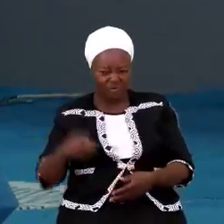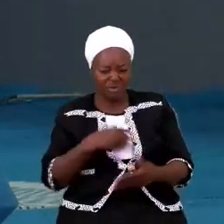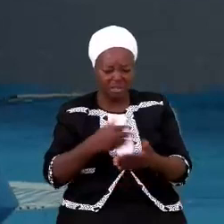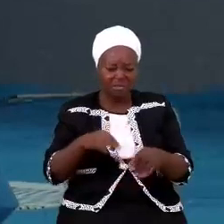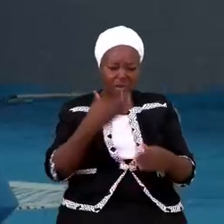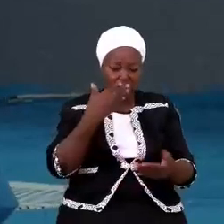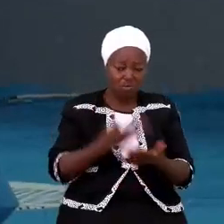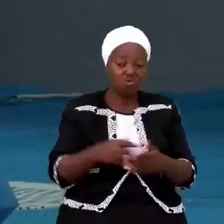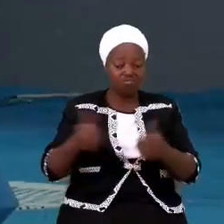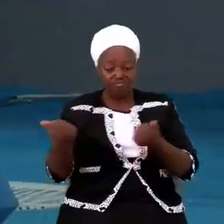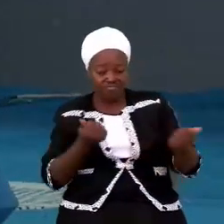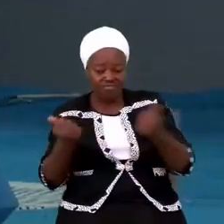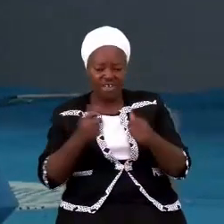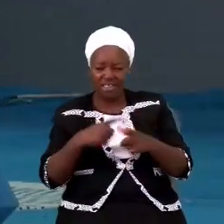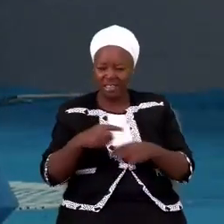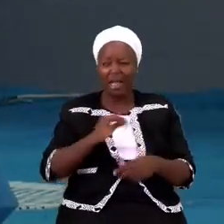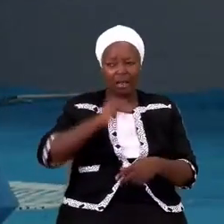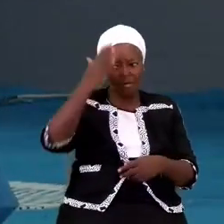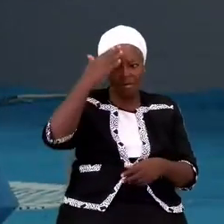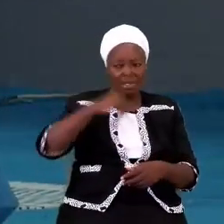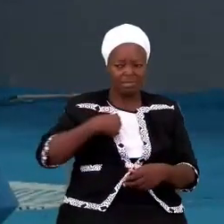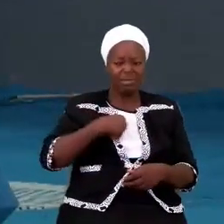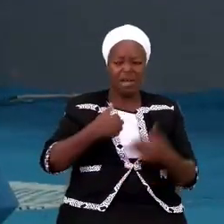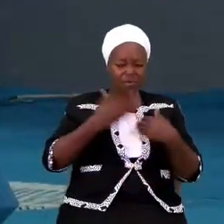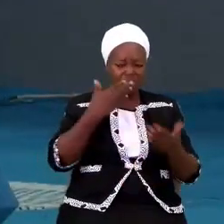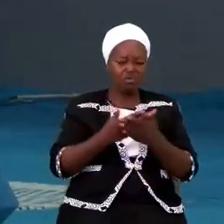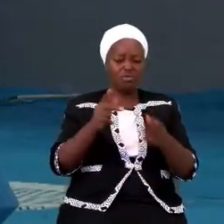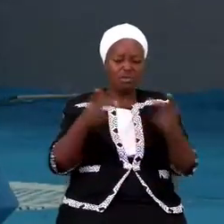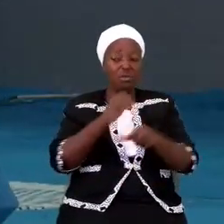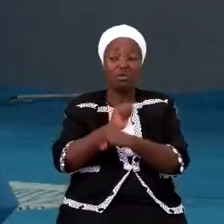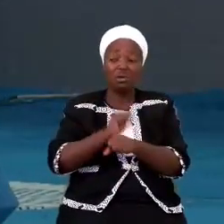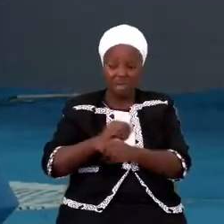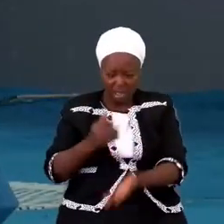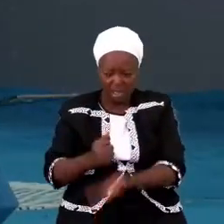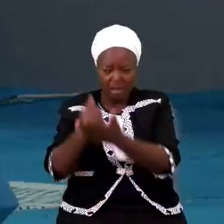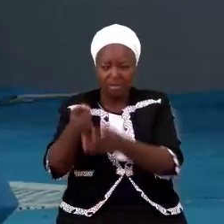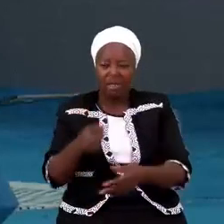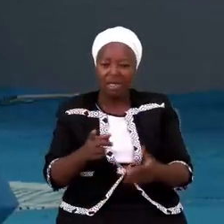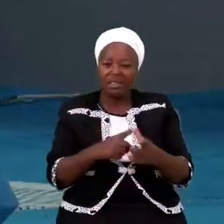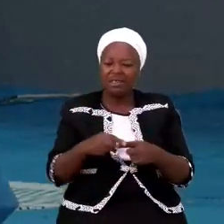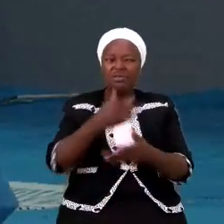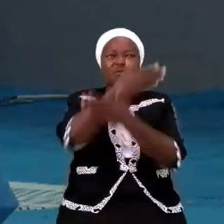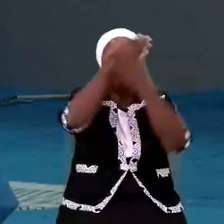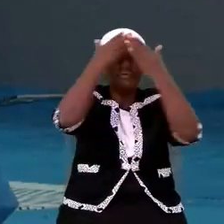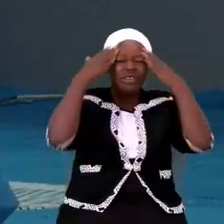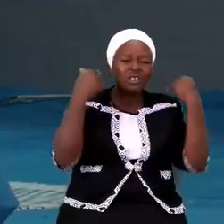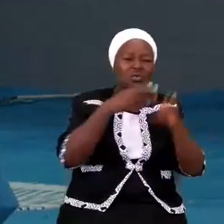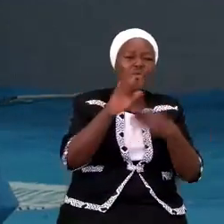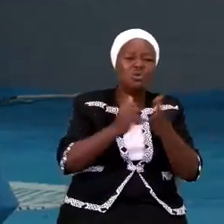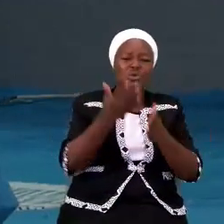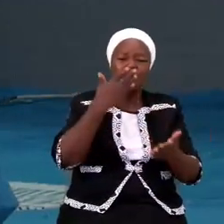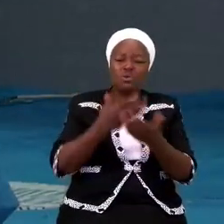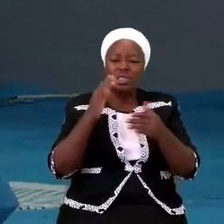And then you forget all the things that are reserved in heaven for you, and then you fall for Solomon, the modern